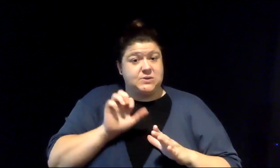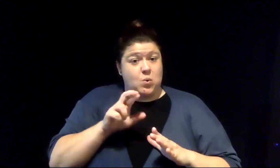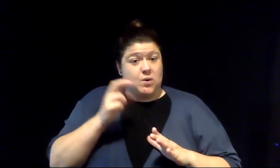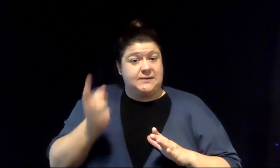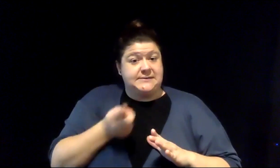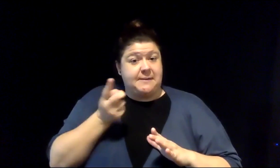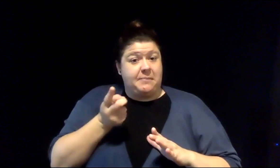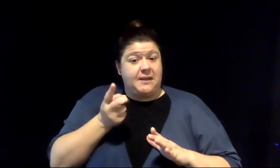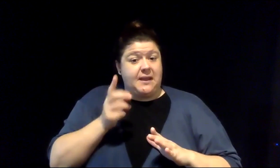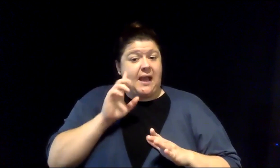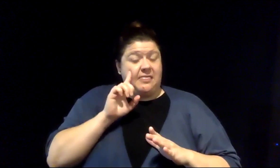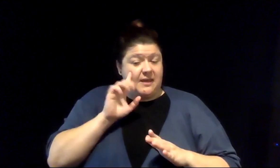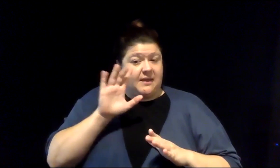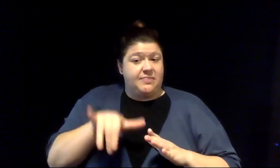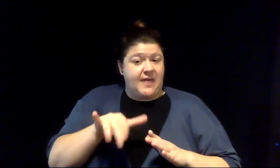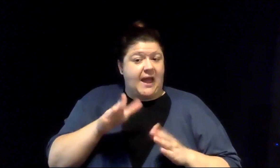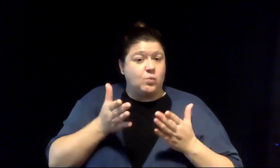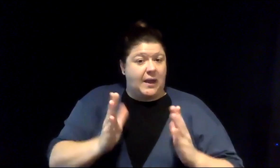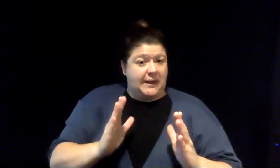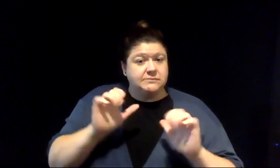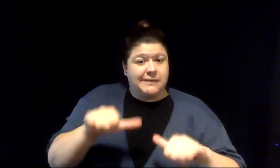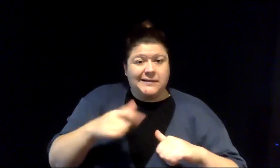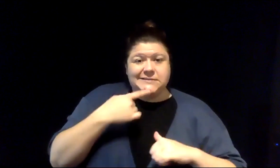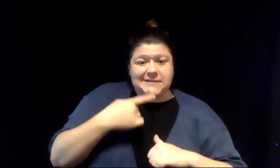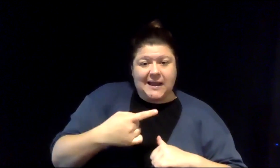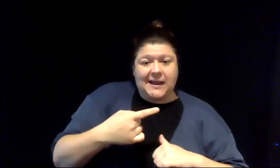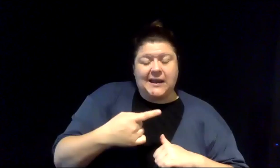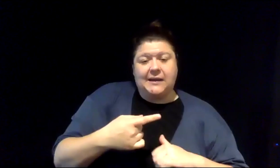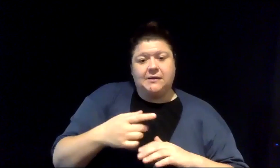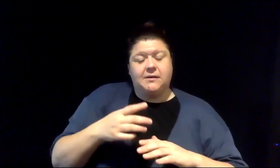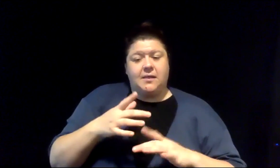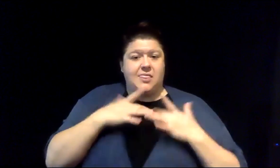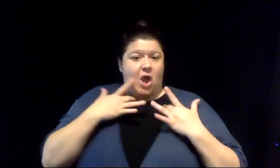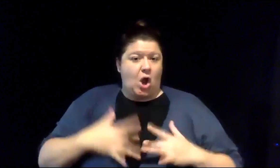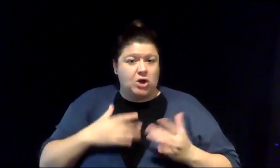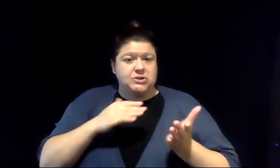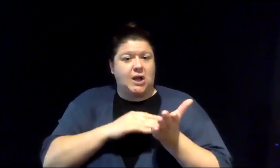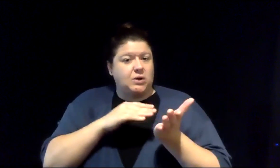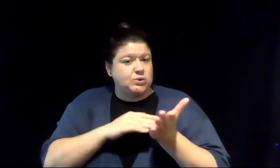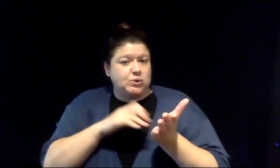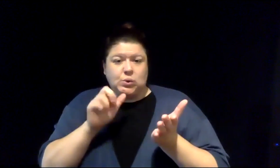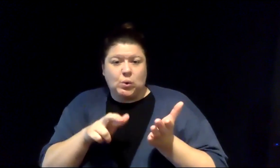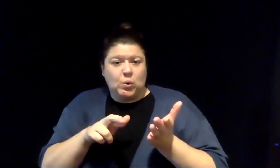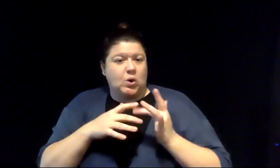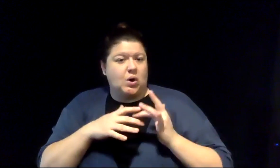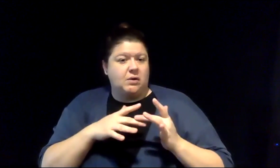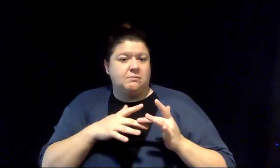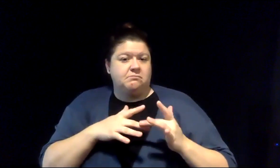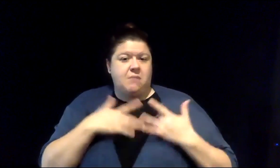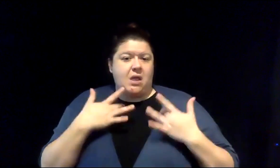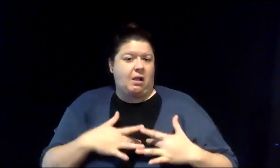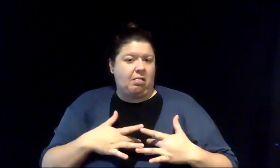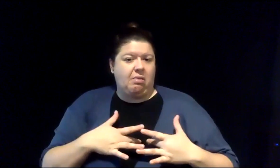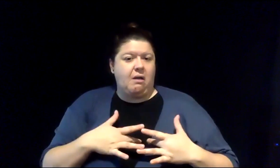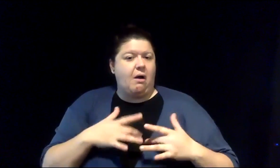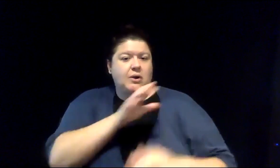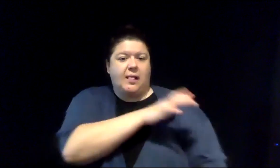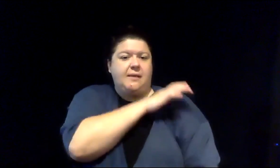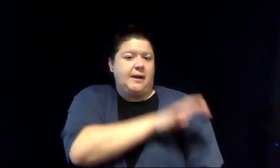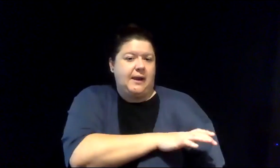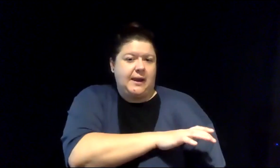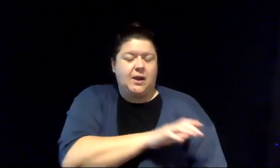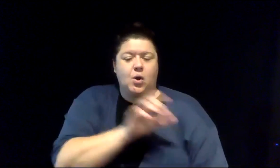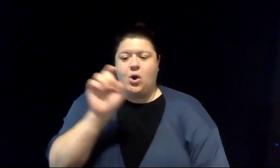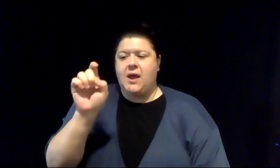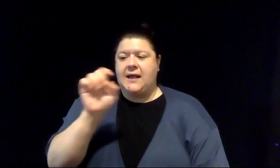Then I think in that case, then we can say, the heart doctors or the, heart clinic or, X-ray